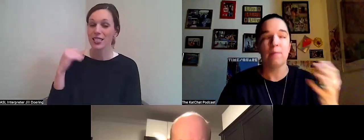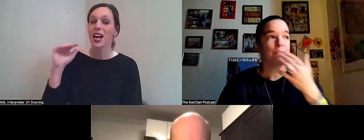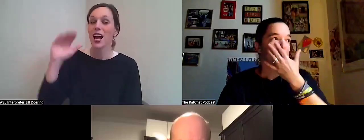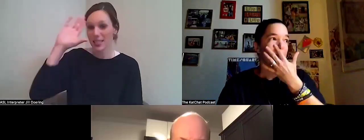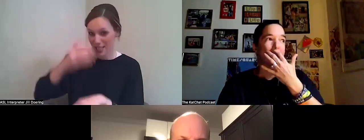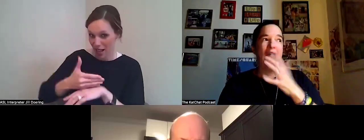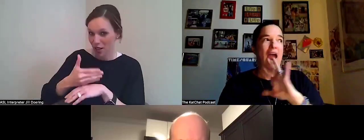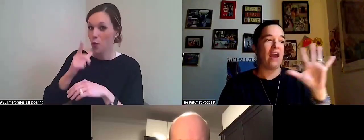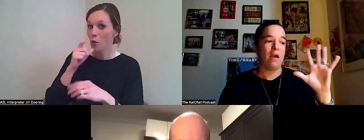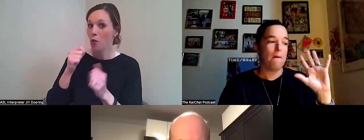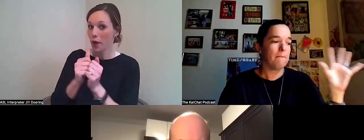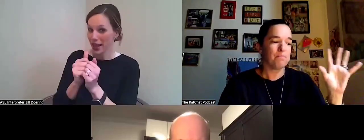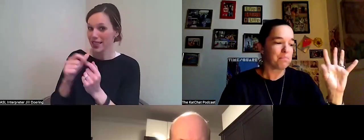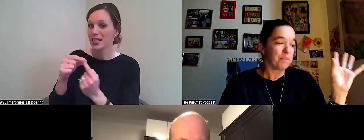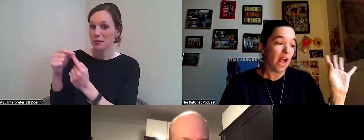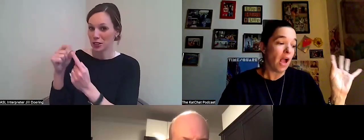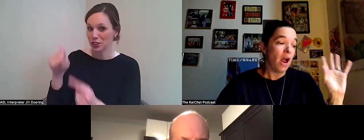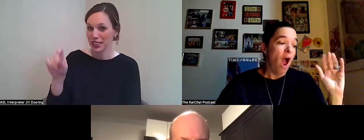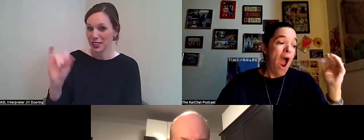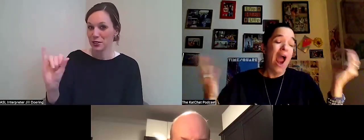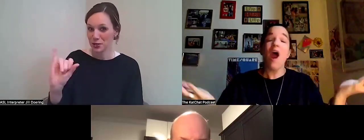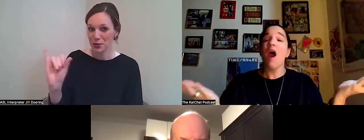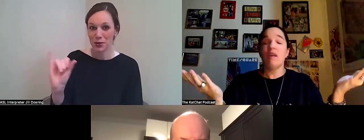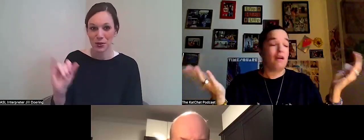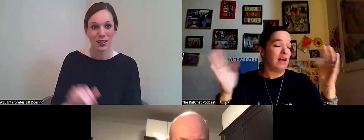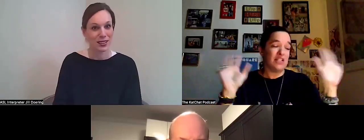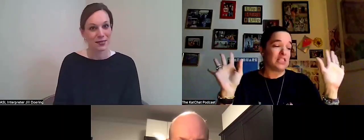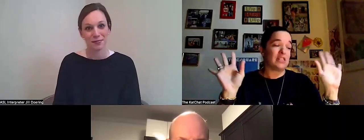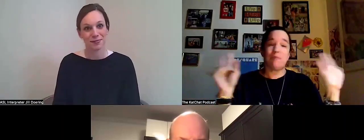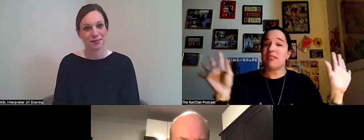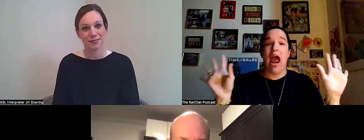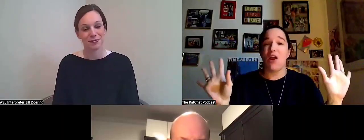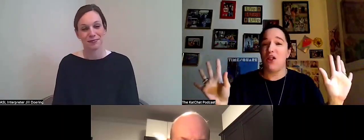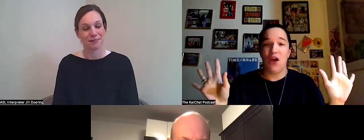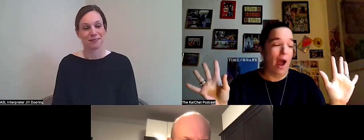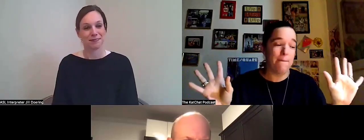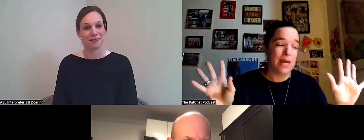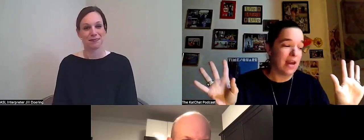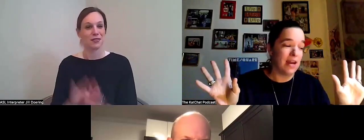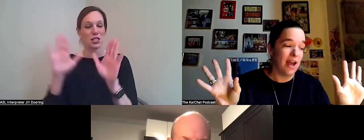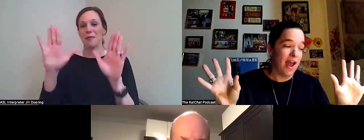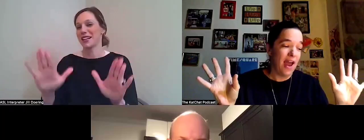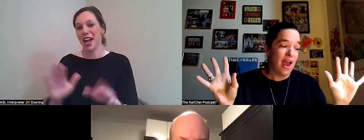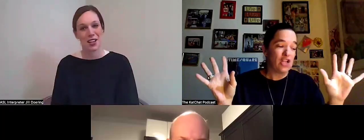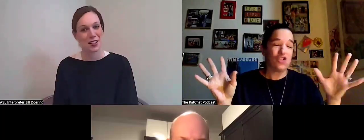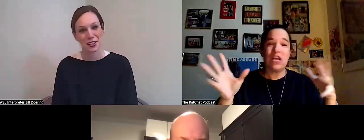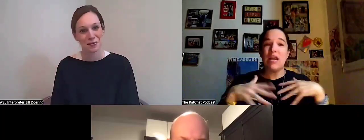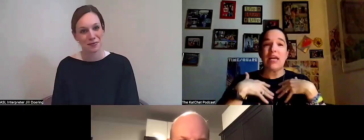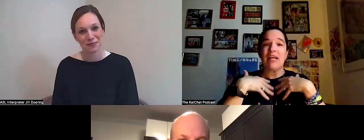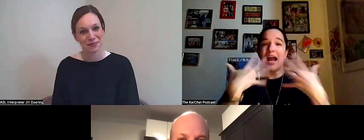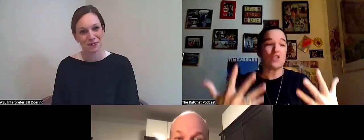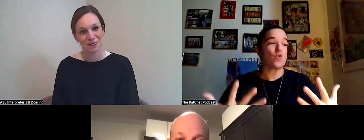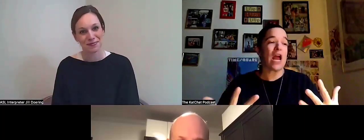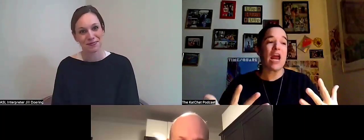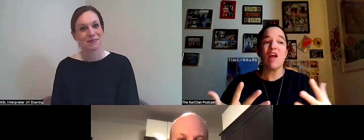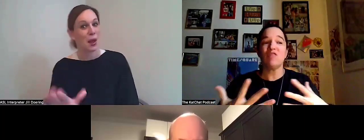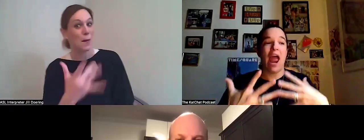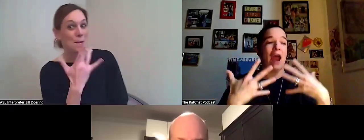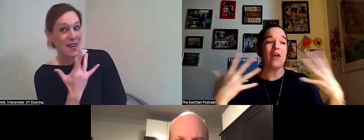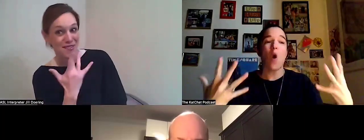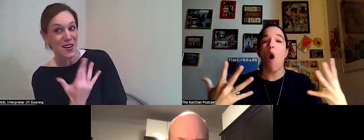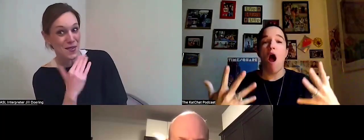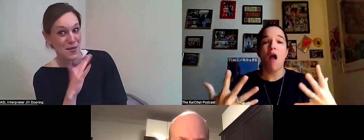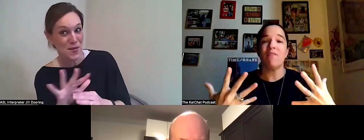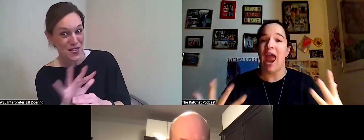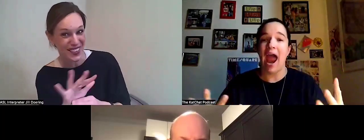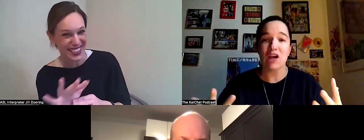son. And and it's just spectacular. I mean, Yeah. My she favorite movie. excelled,